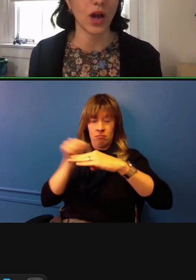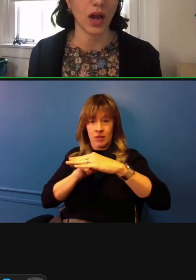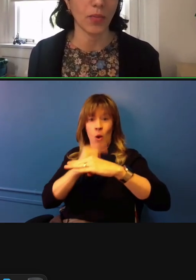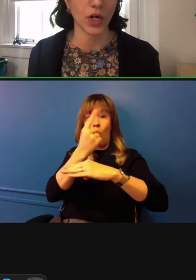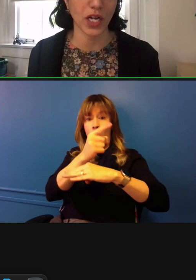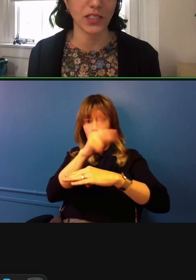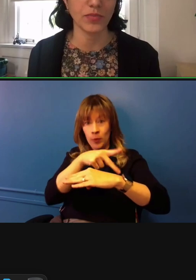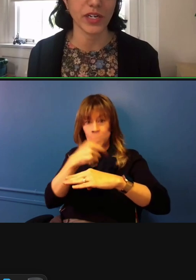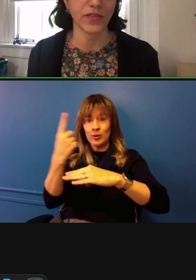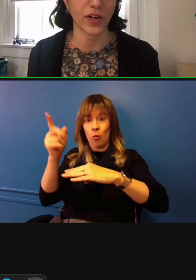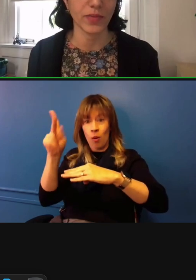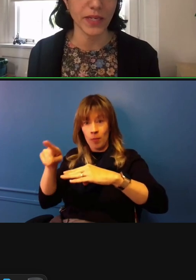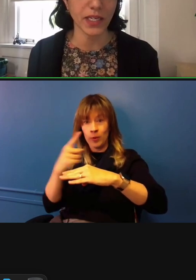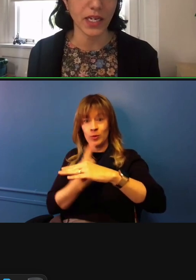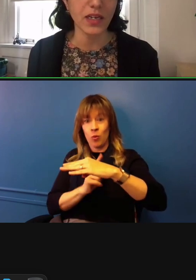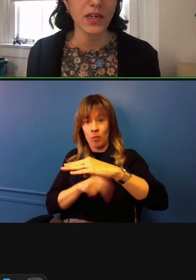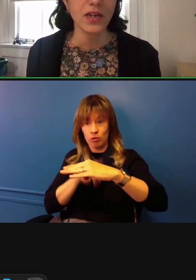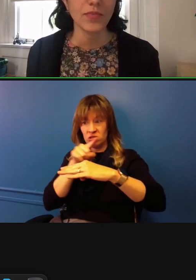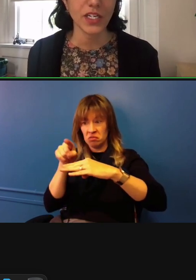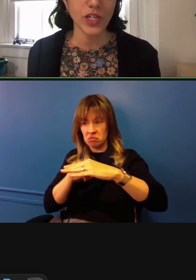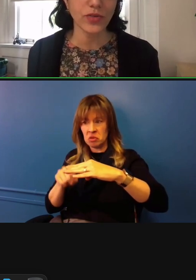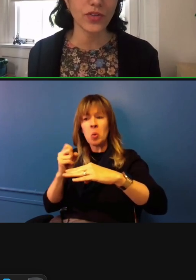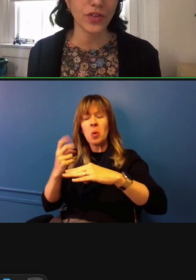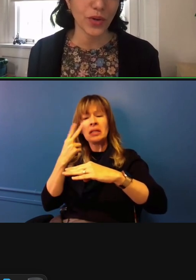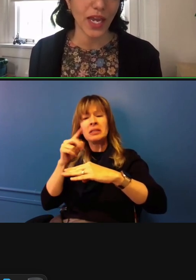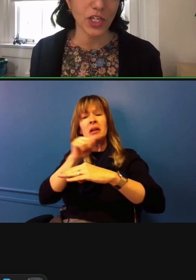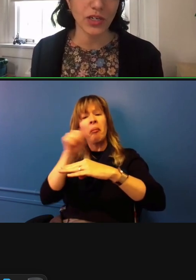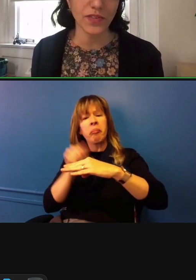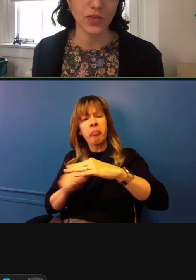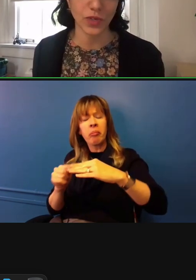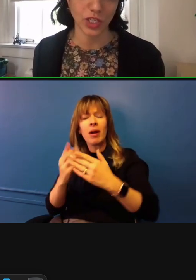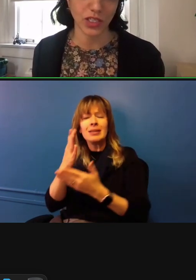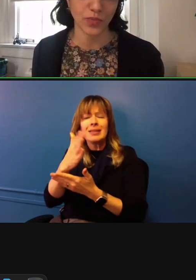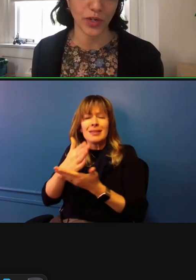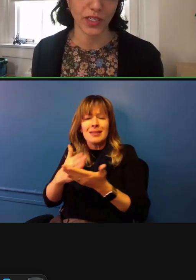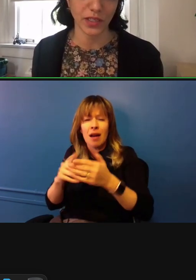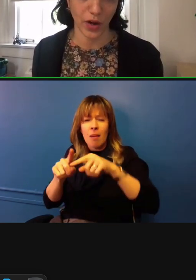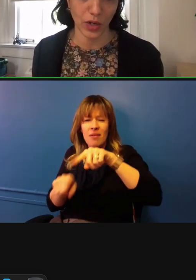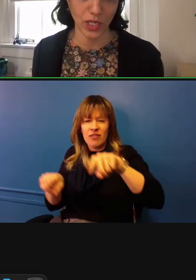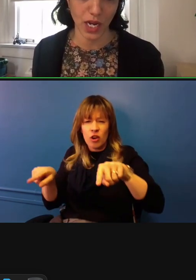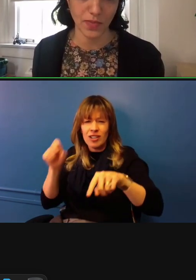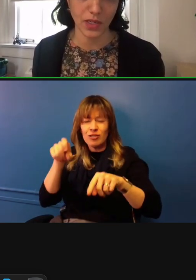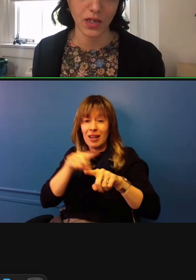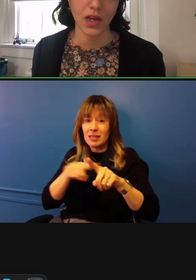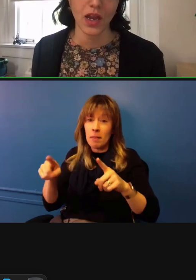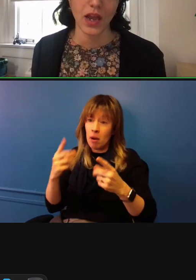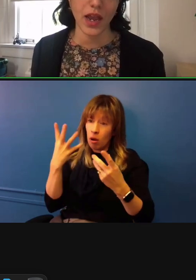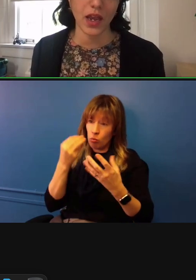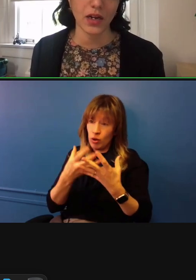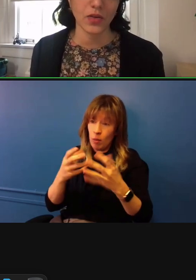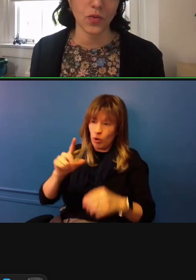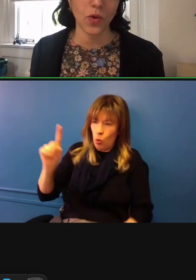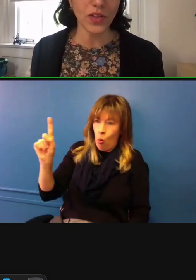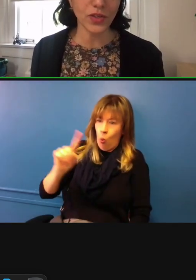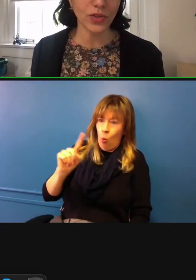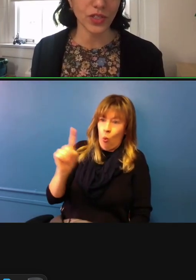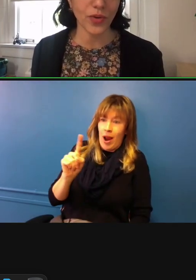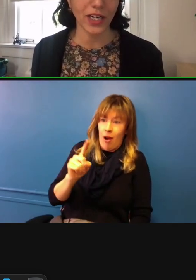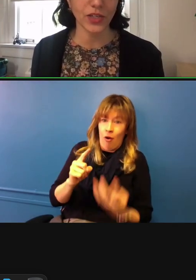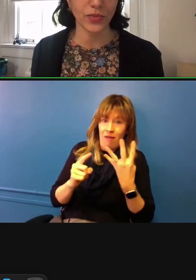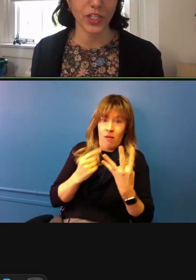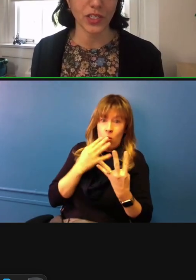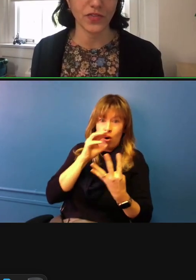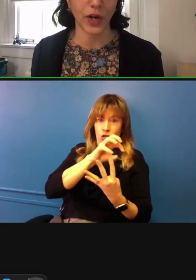is some across-subject variability, but in general, the location of these regions is pretty stereotyped. And while the